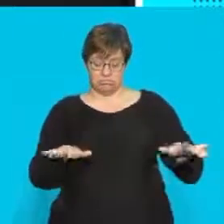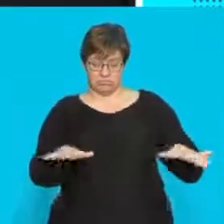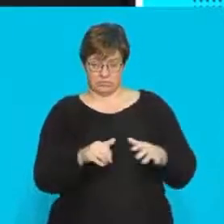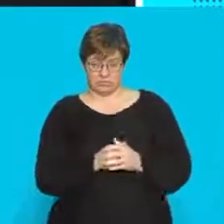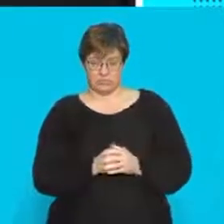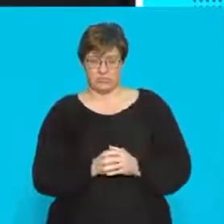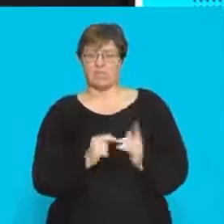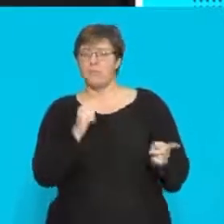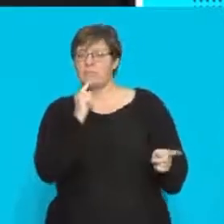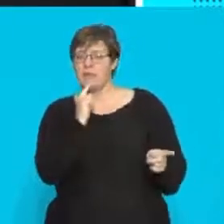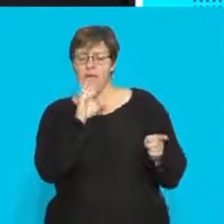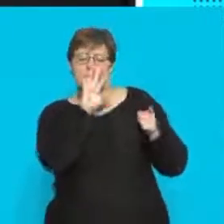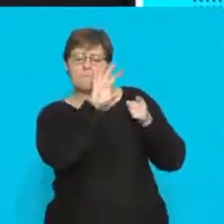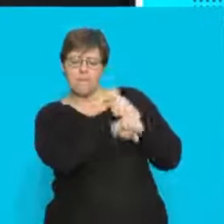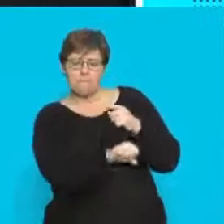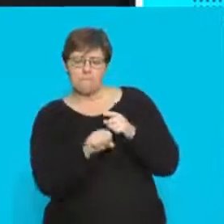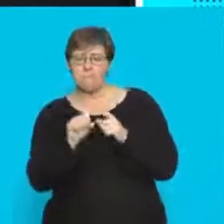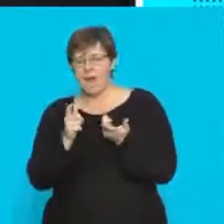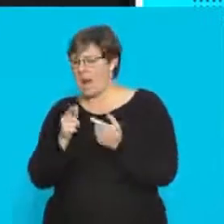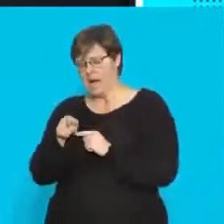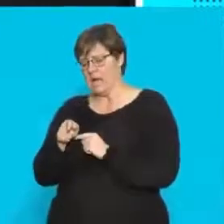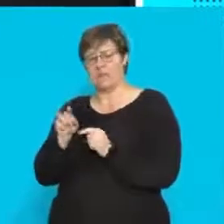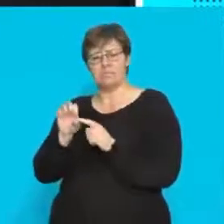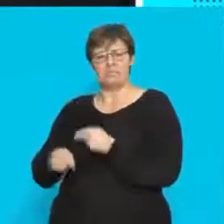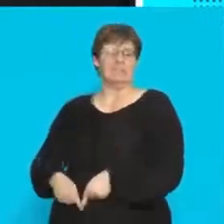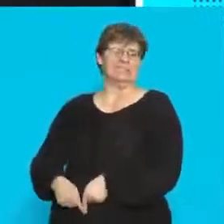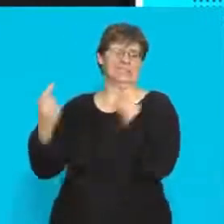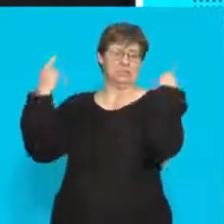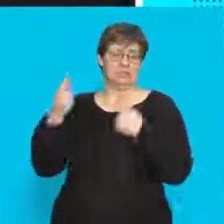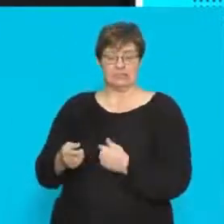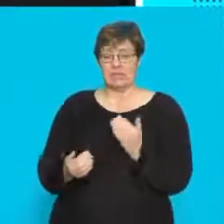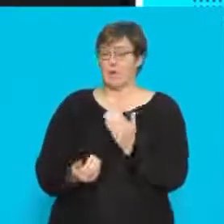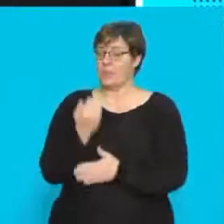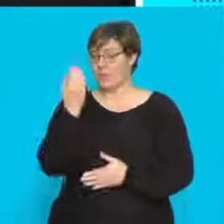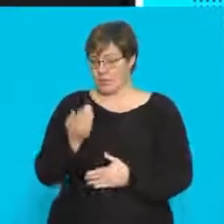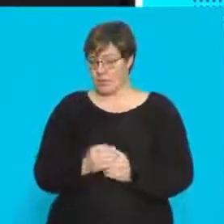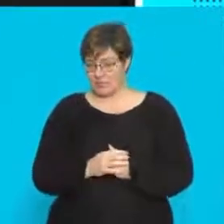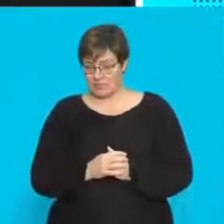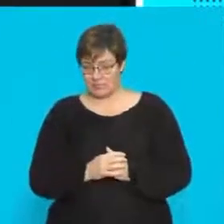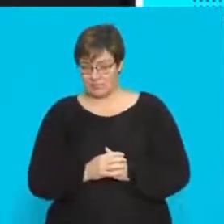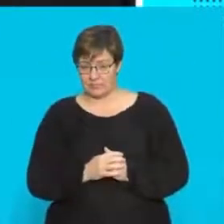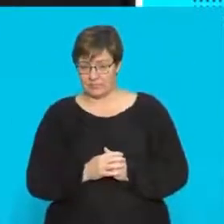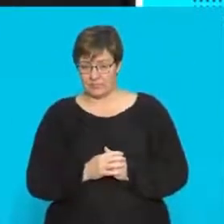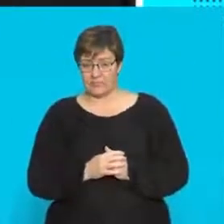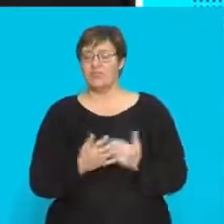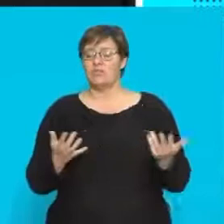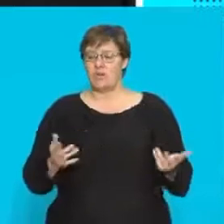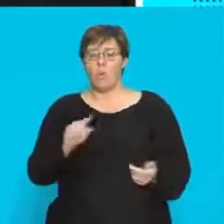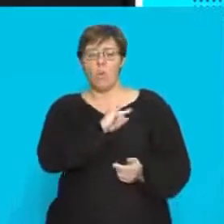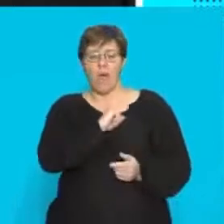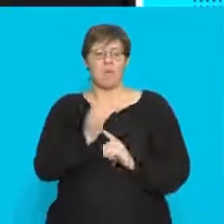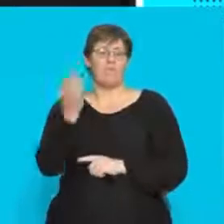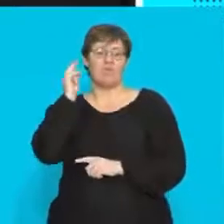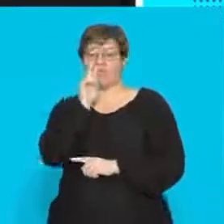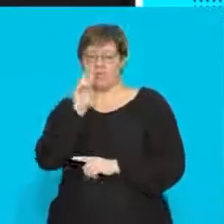We're looking more on the lines of predictability versus something new that could bring